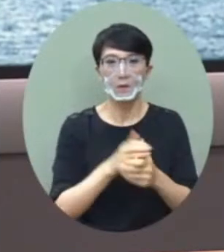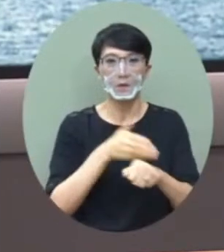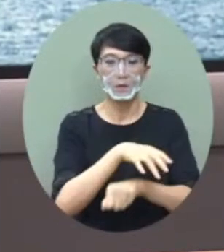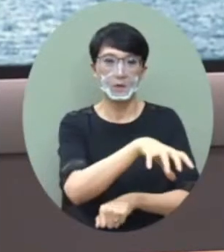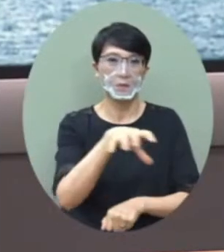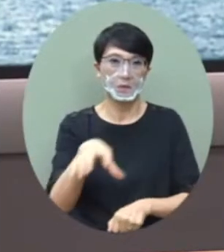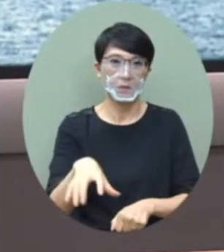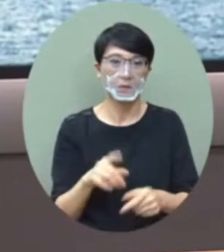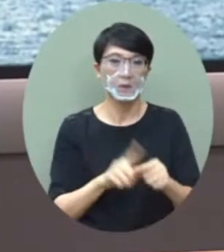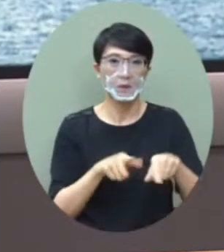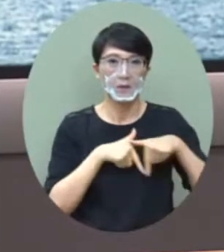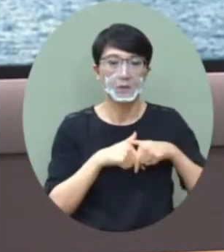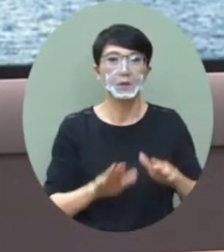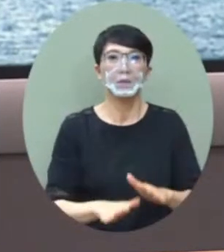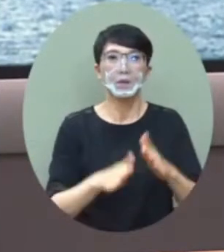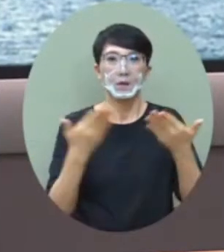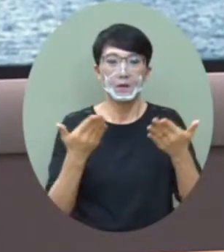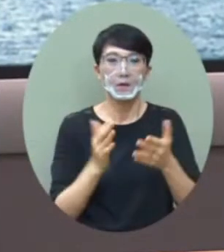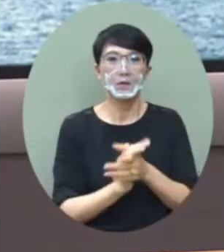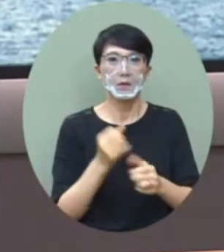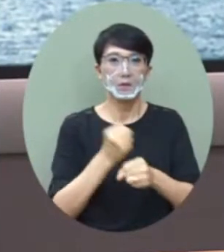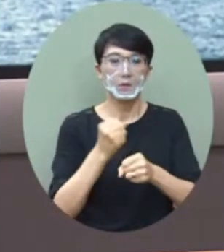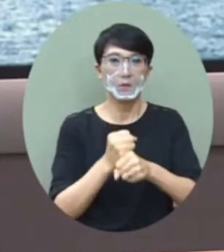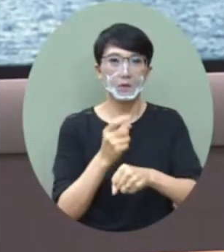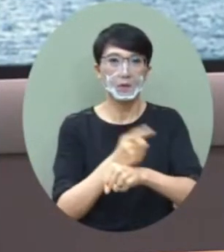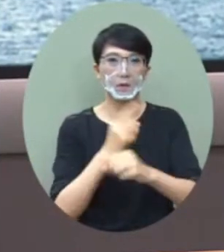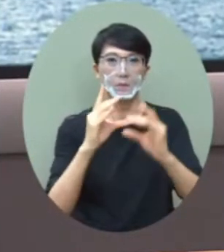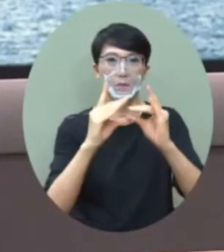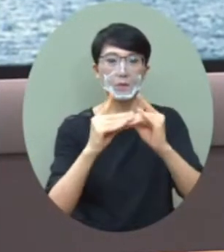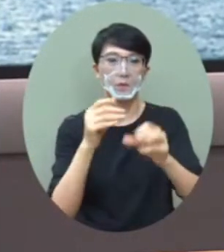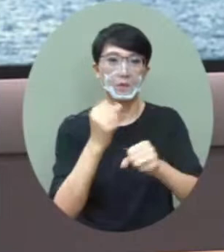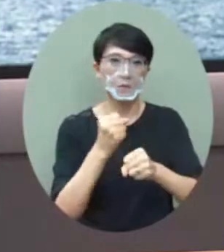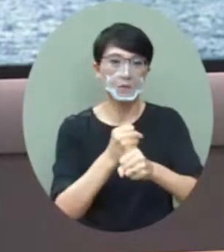Members of the mainland medical support team